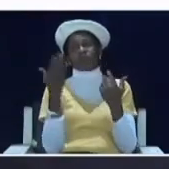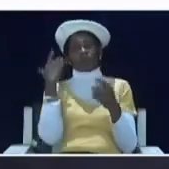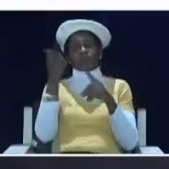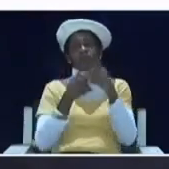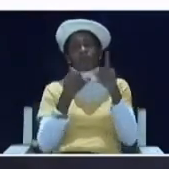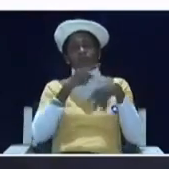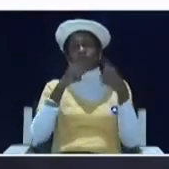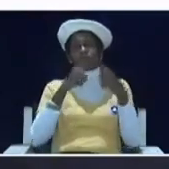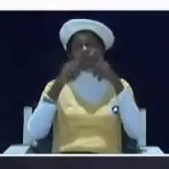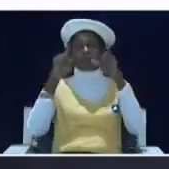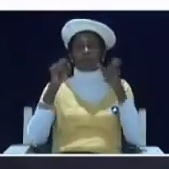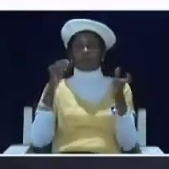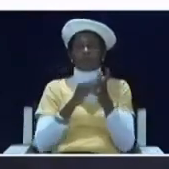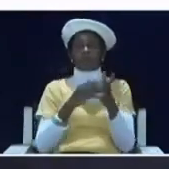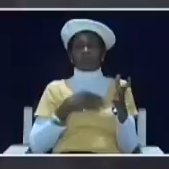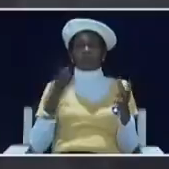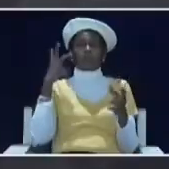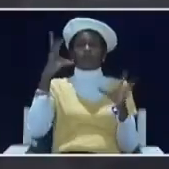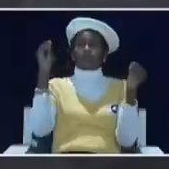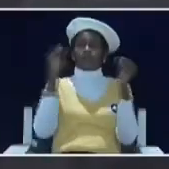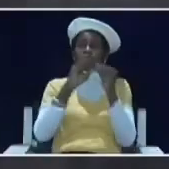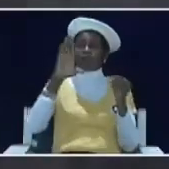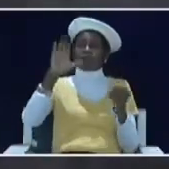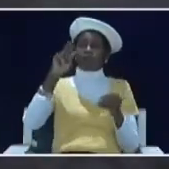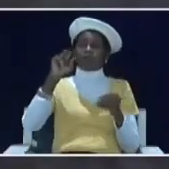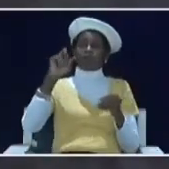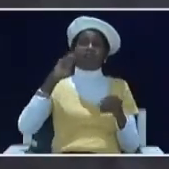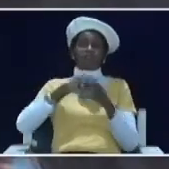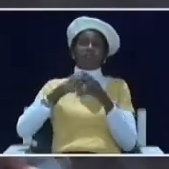went to check again and there was no more cancer in her body.